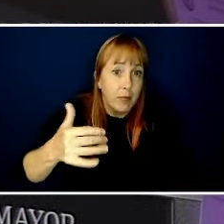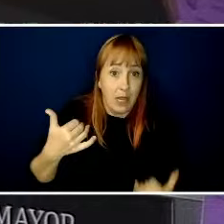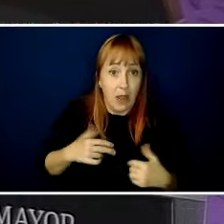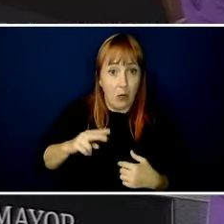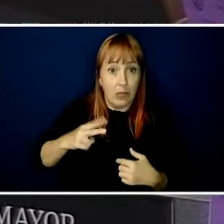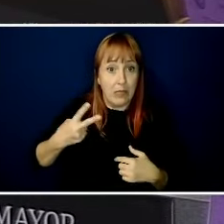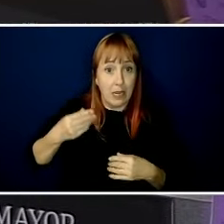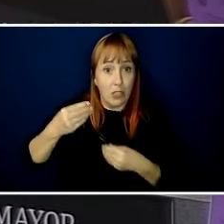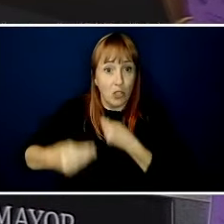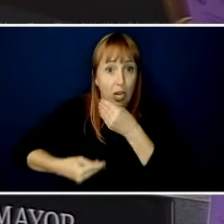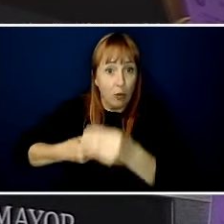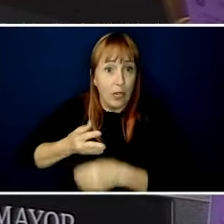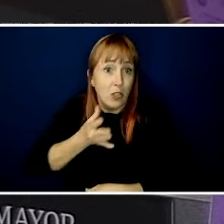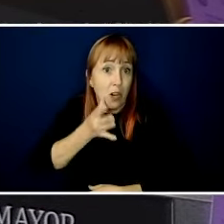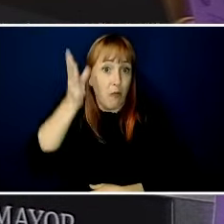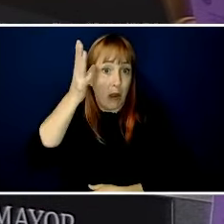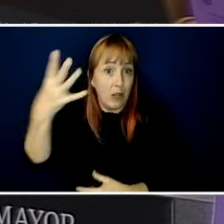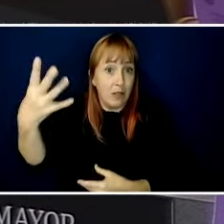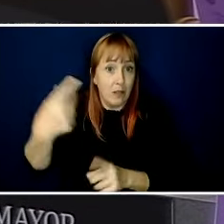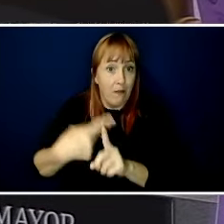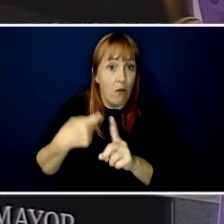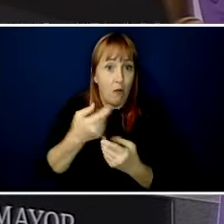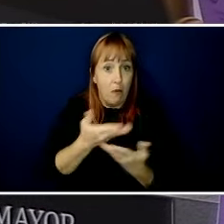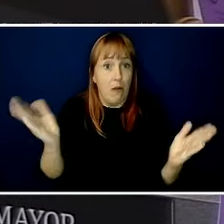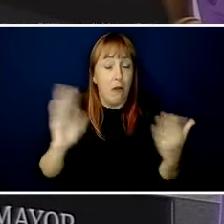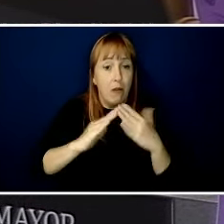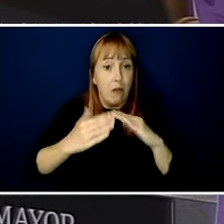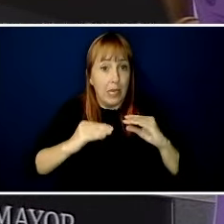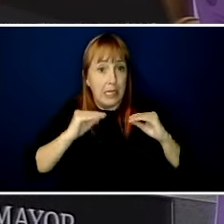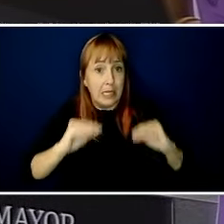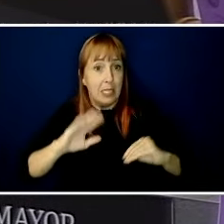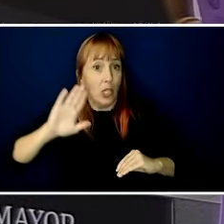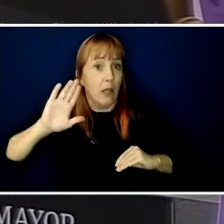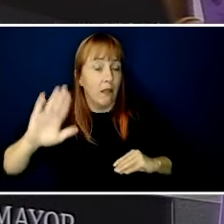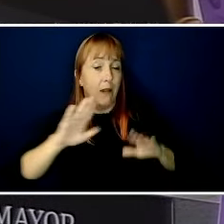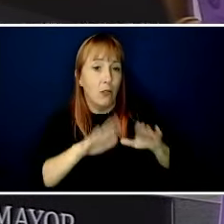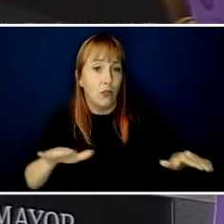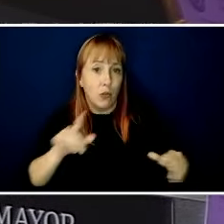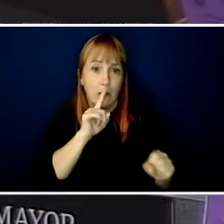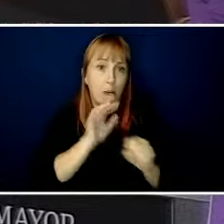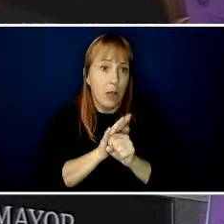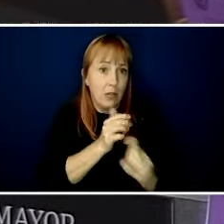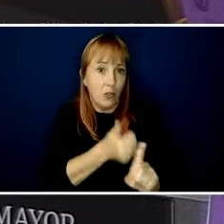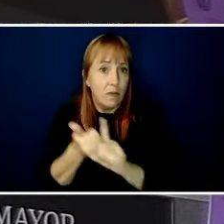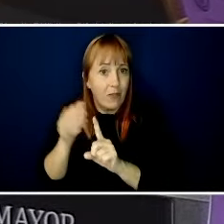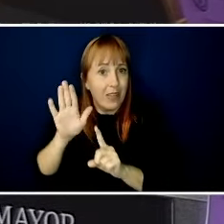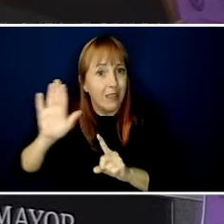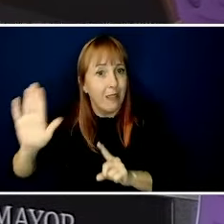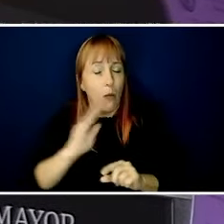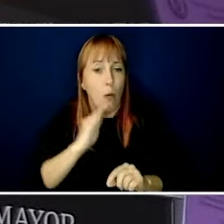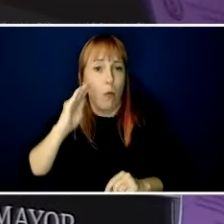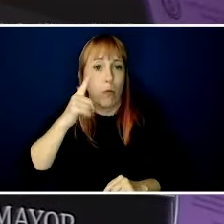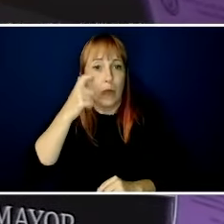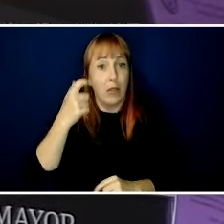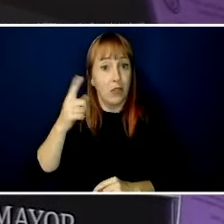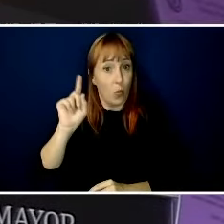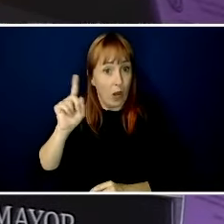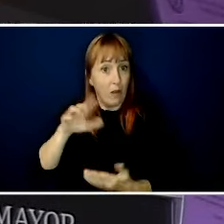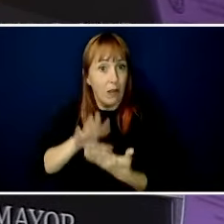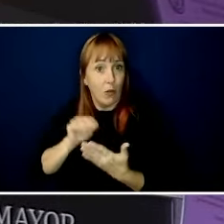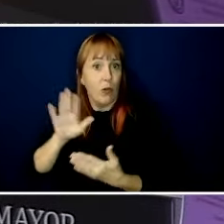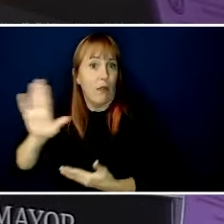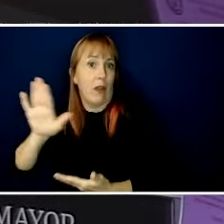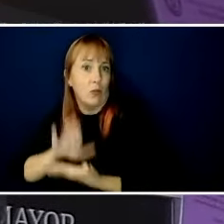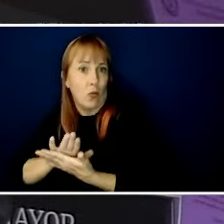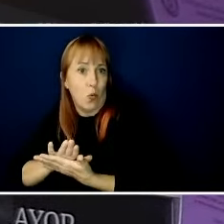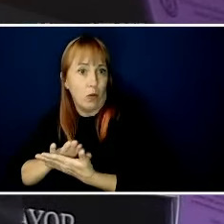of parents in this community teaching their children the pledge in their homes because they learned it at school,